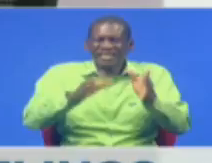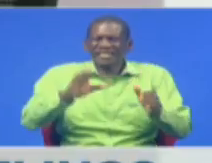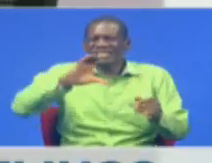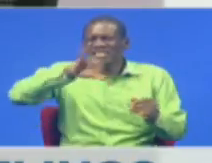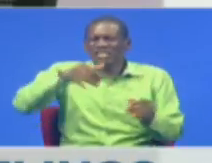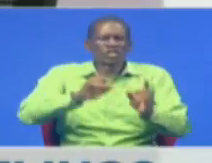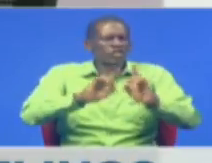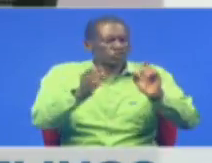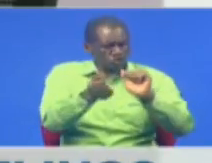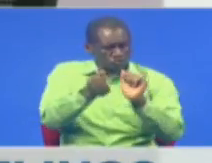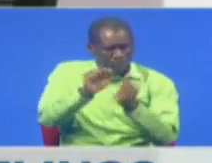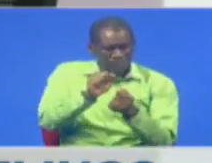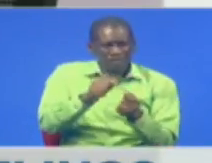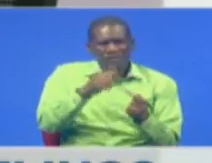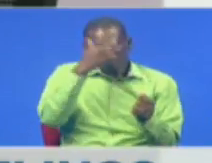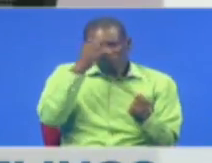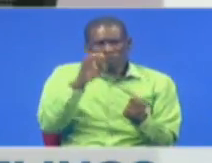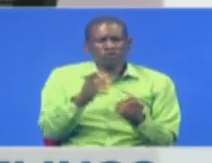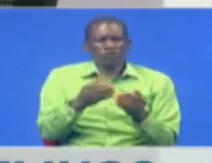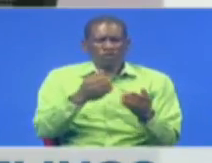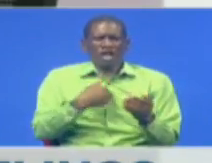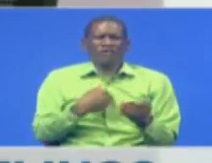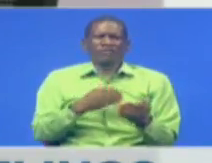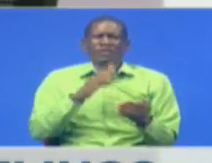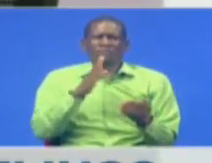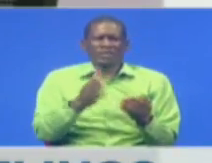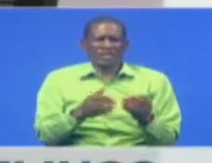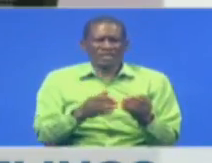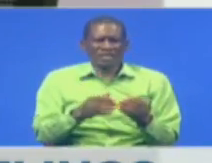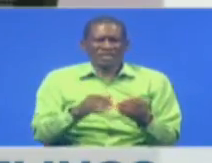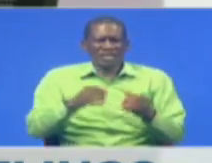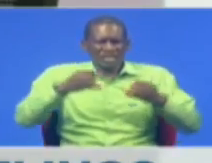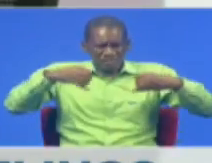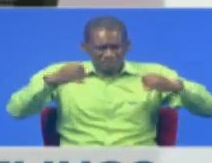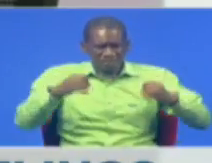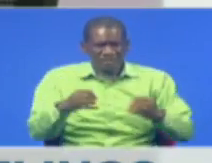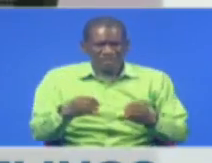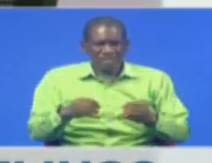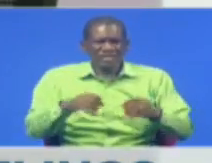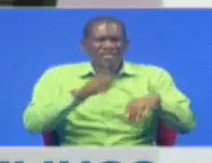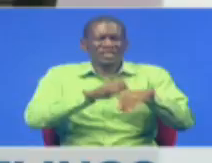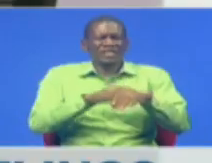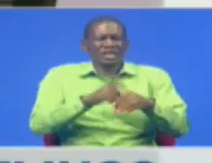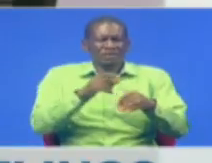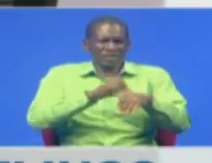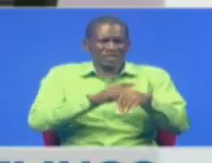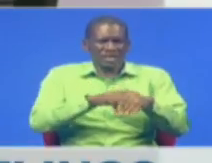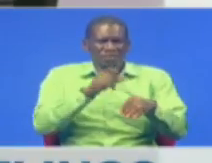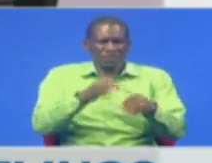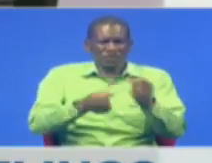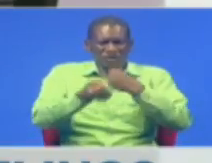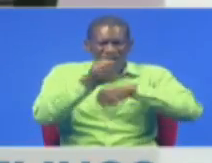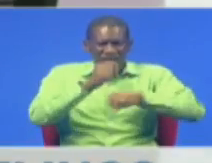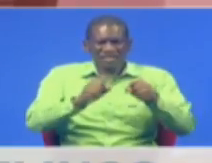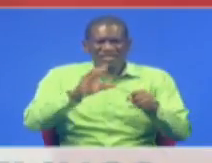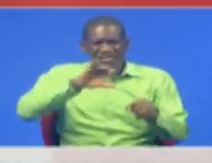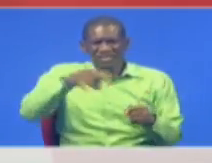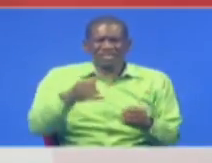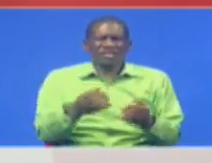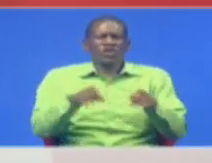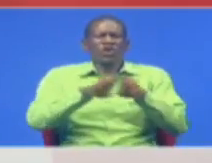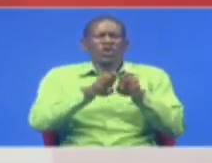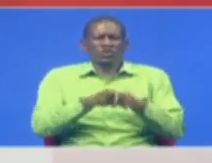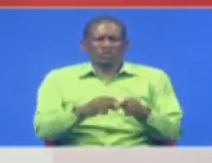reviewed on account of having been executed during the period of acting. It even